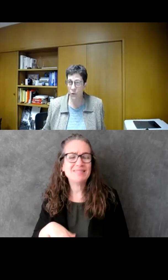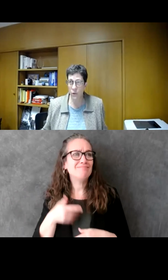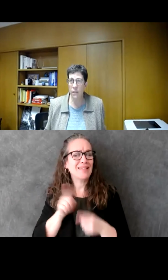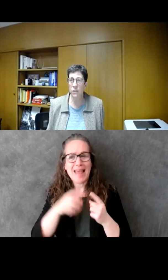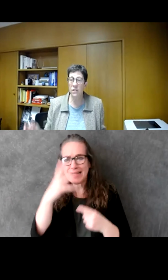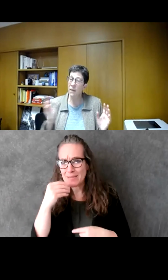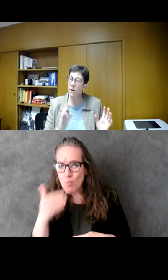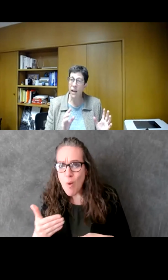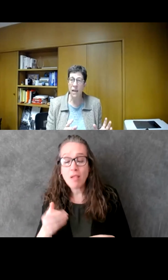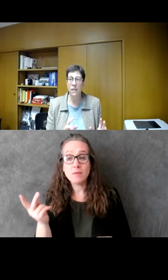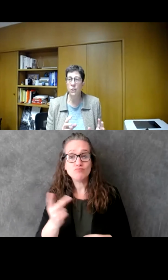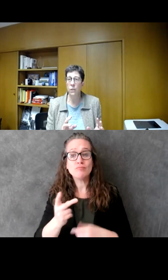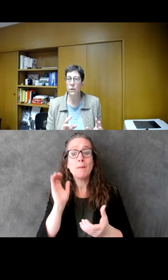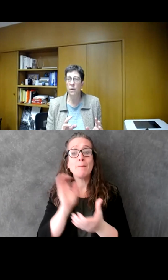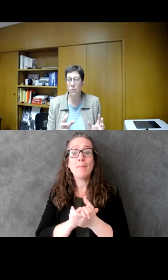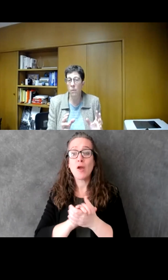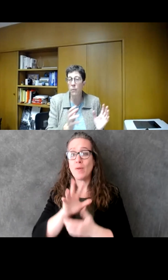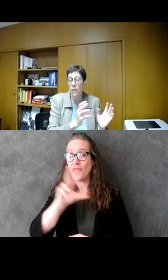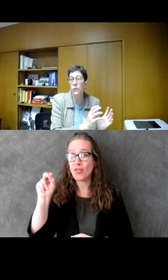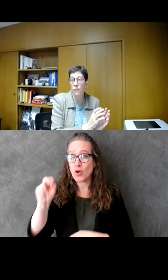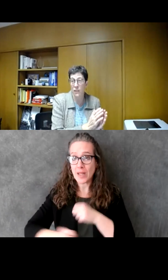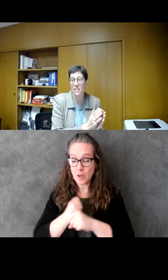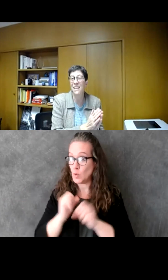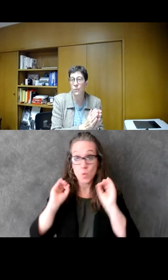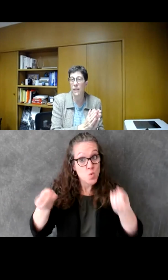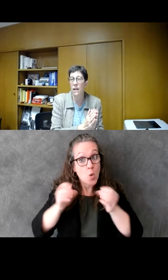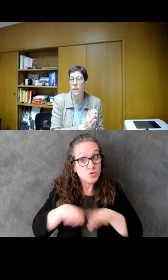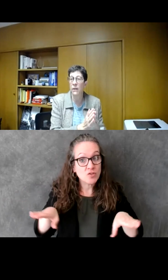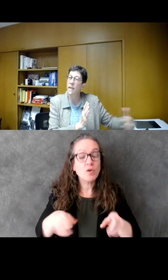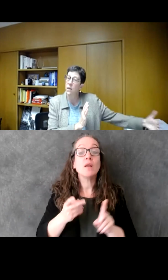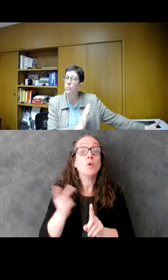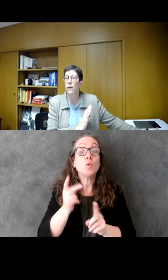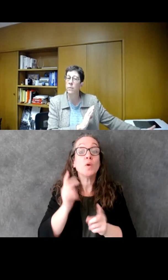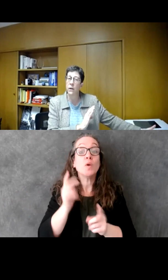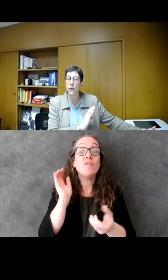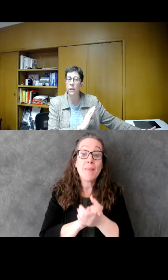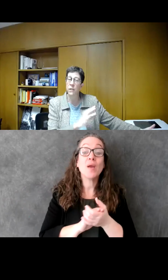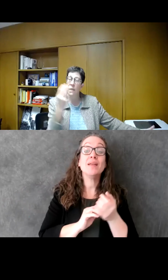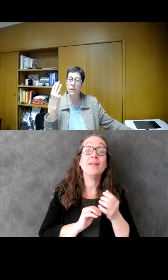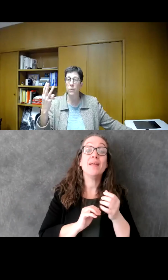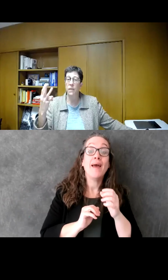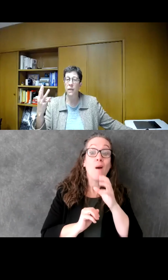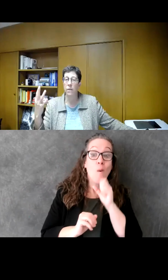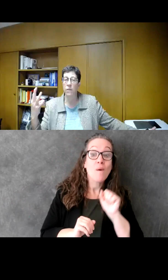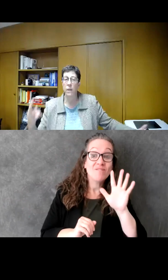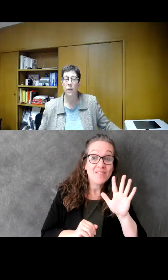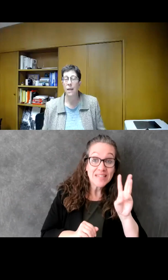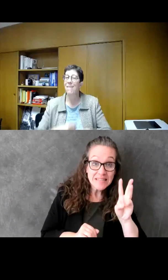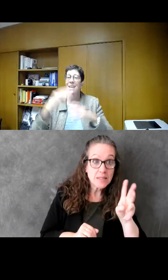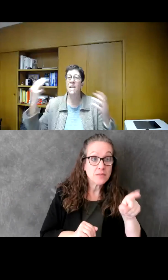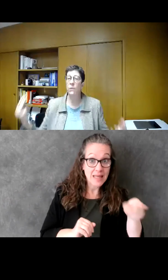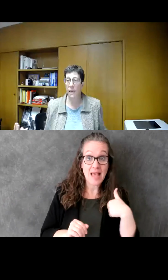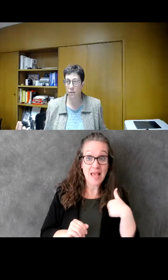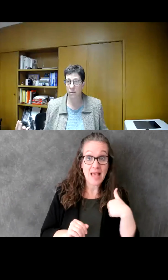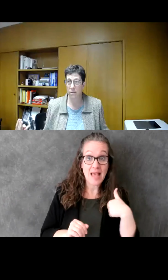married for 30 years. They've never had any children. But remember, he was 56 when they got married. He had a prior marriage and he had 3 kids.